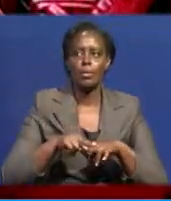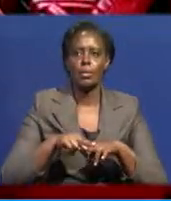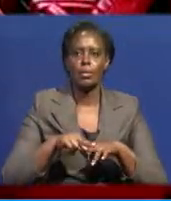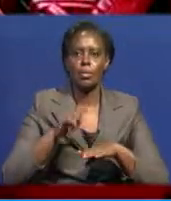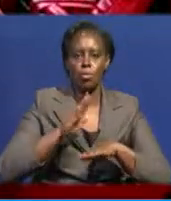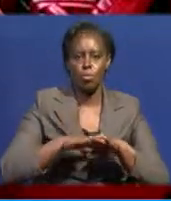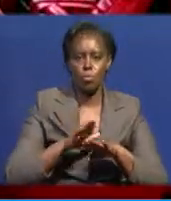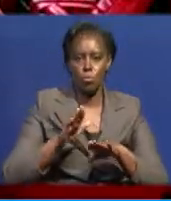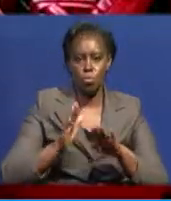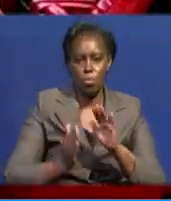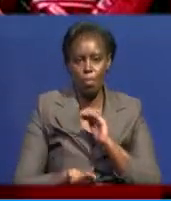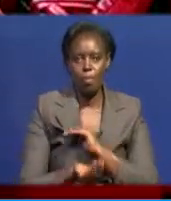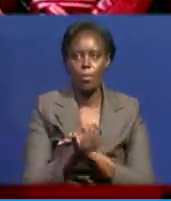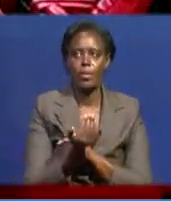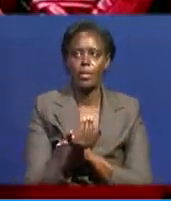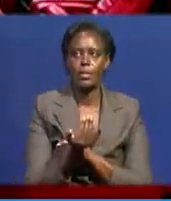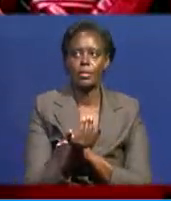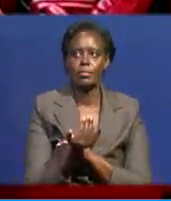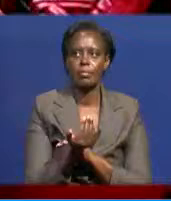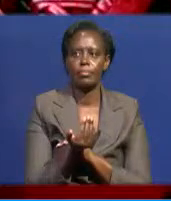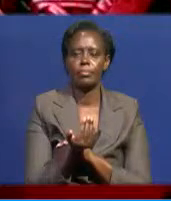Good morning.